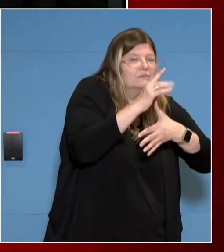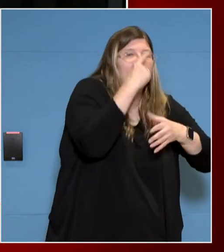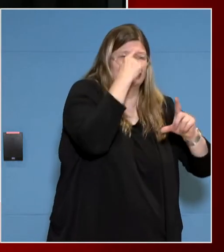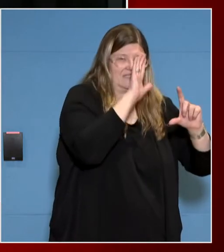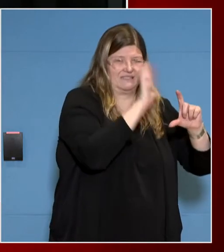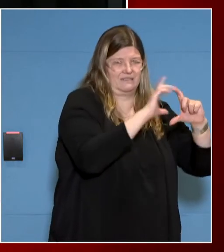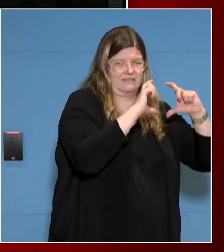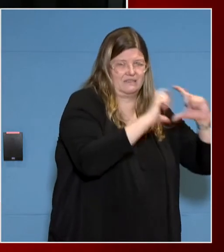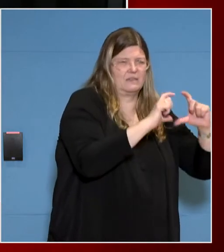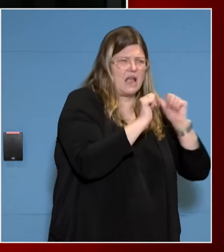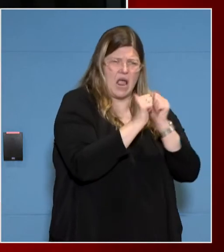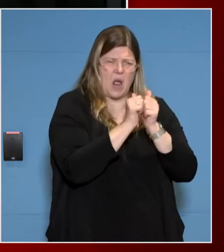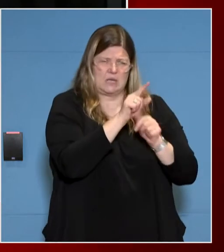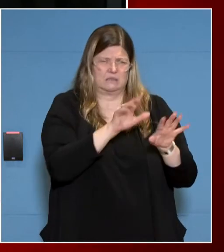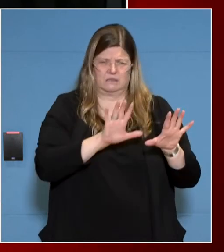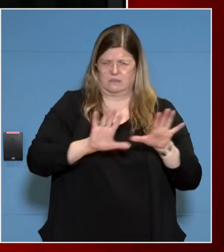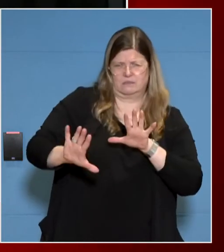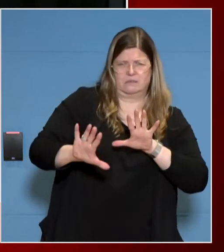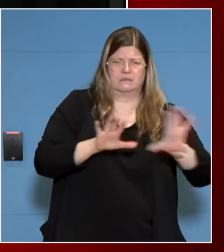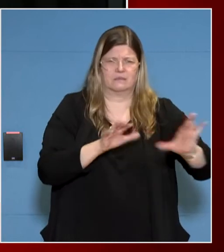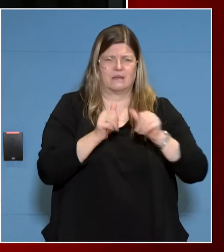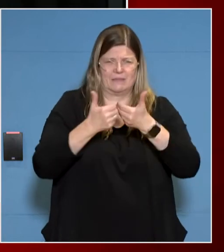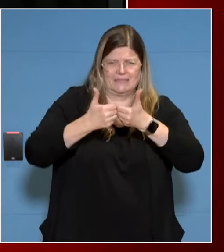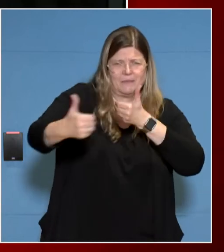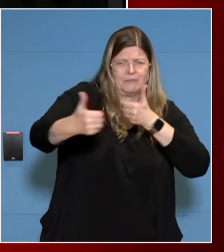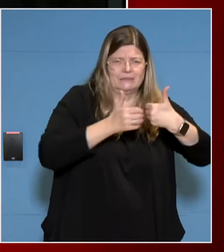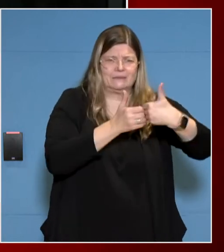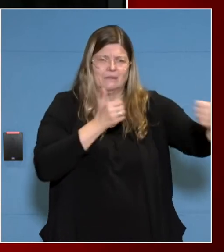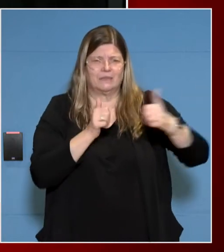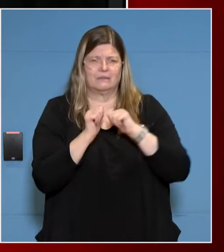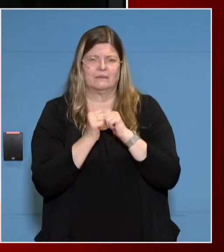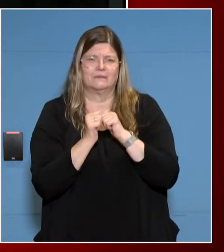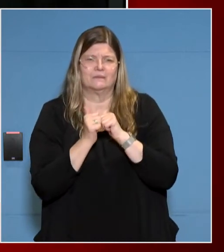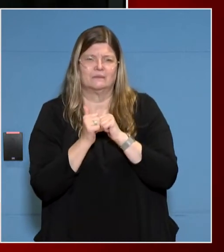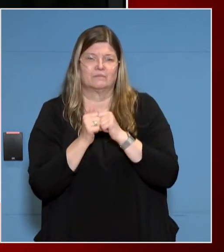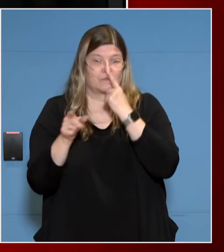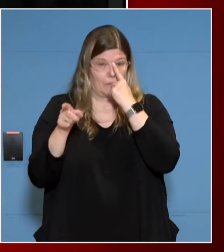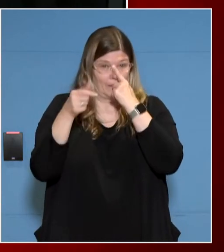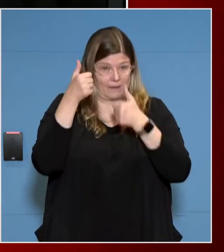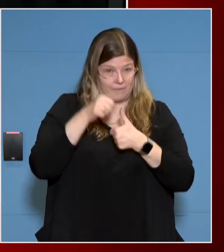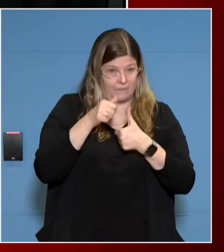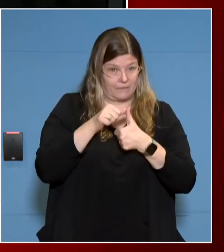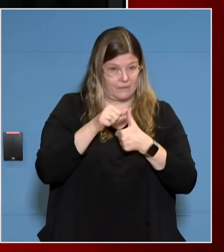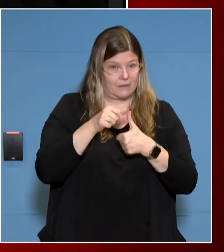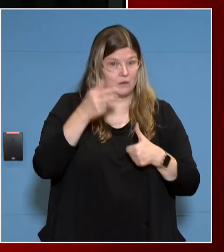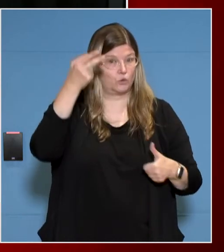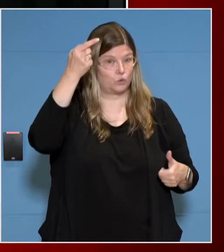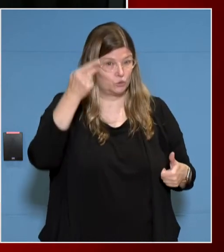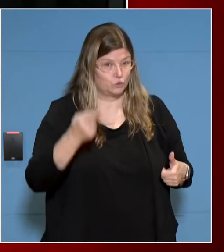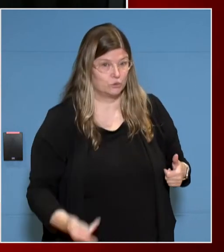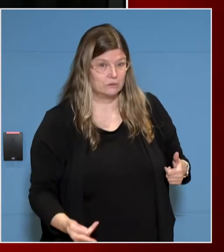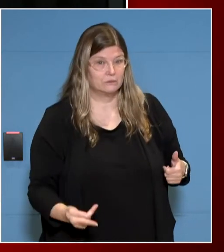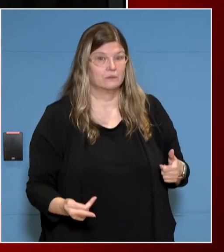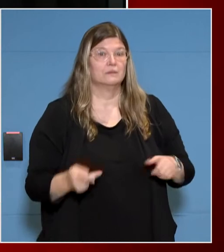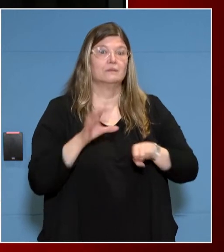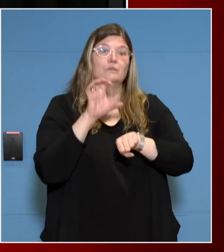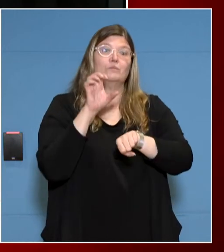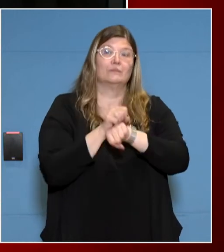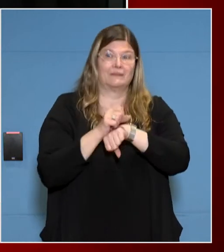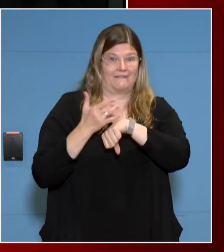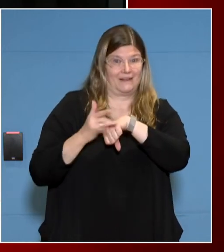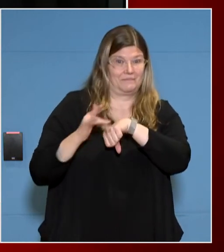may remember that on Thursdays, we make the appointments that are now available